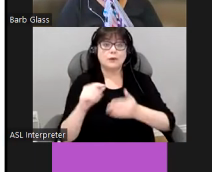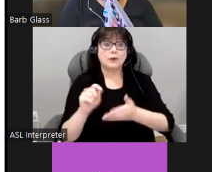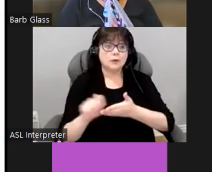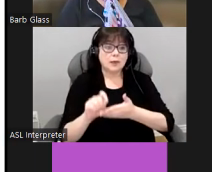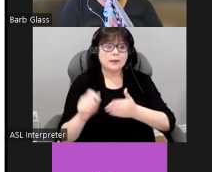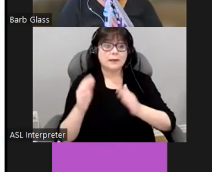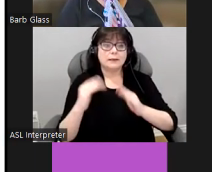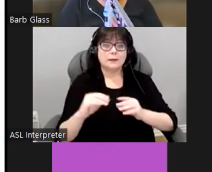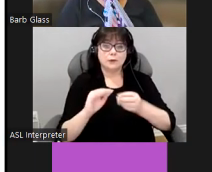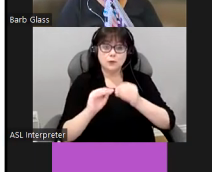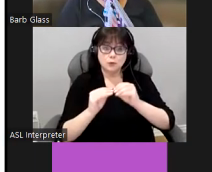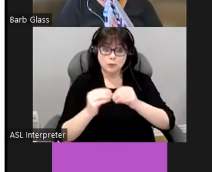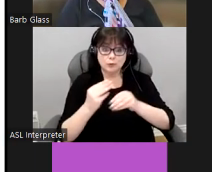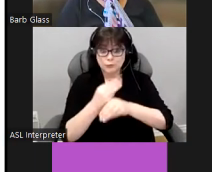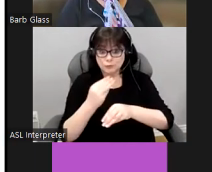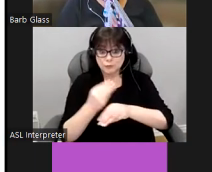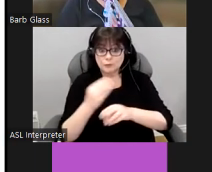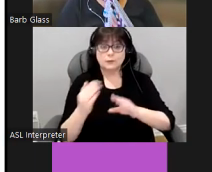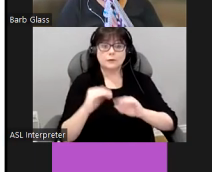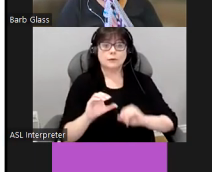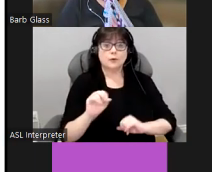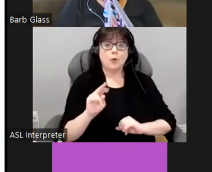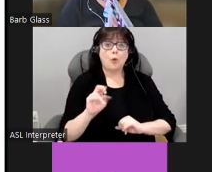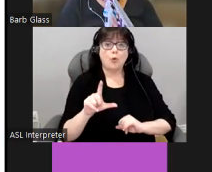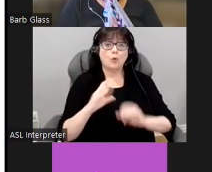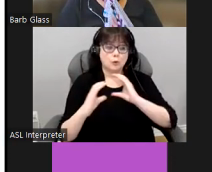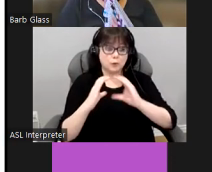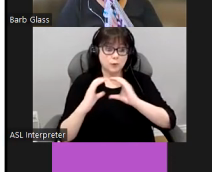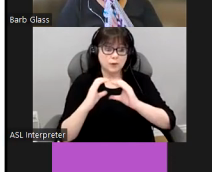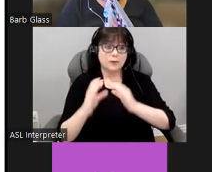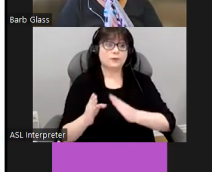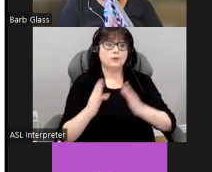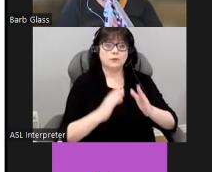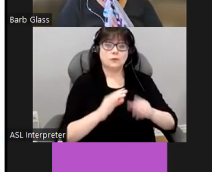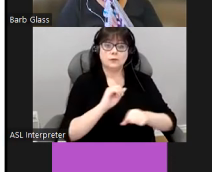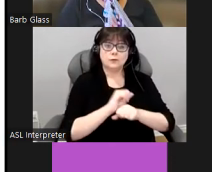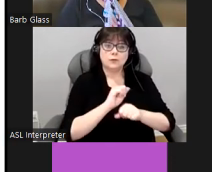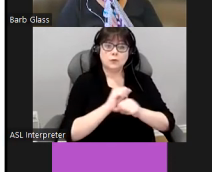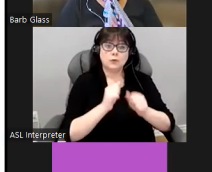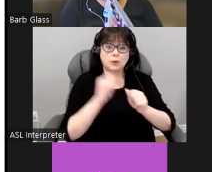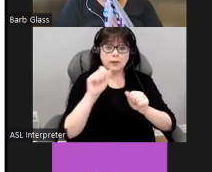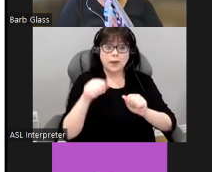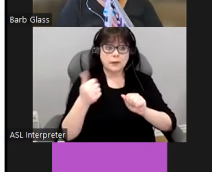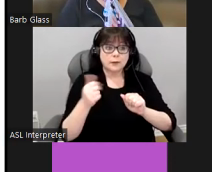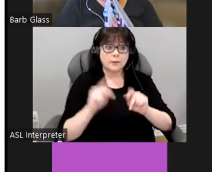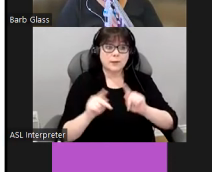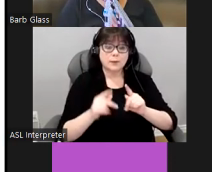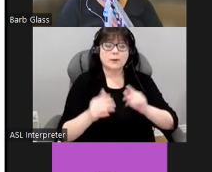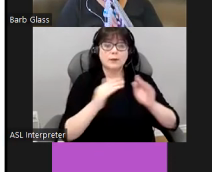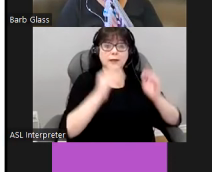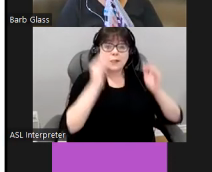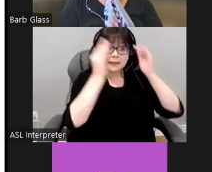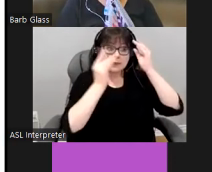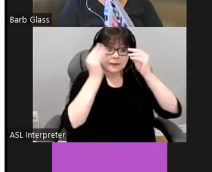communication, working with others, thinking, computer use, and continuous